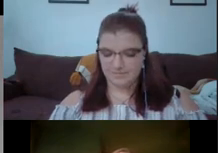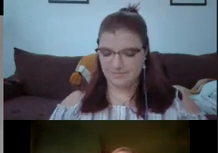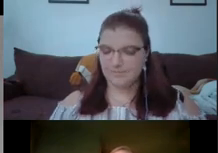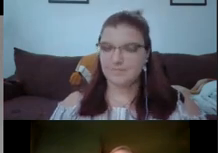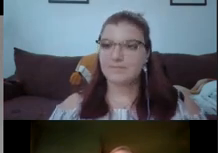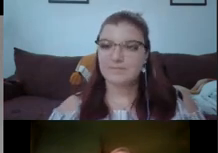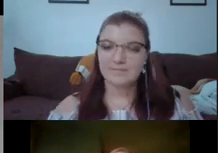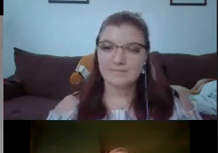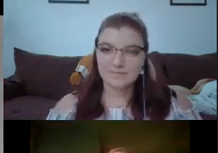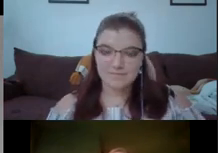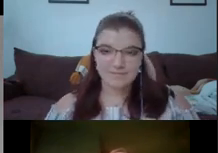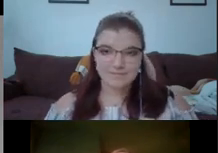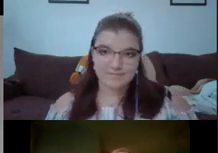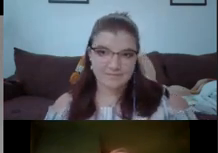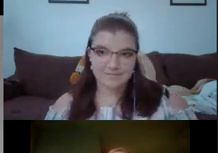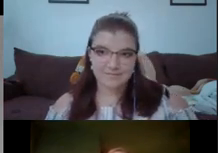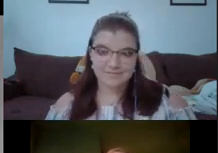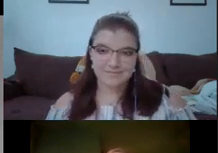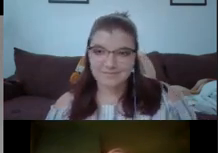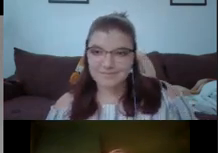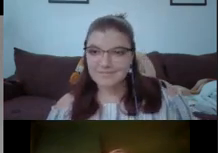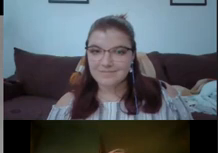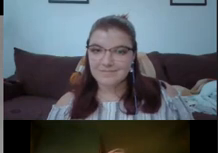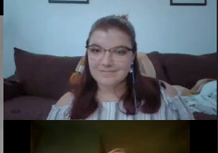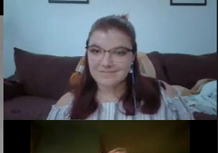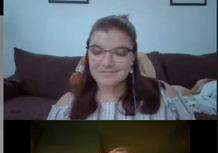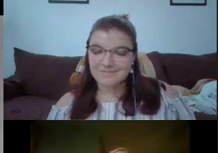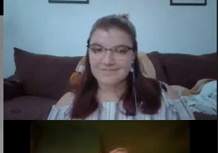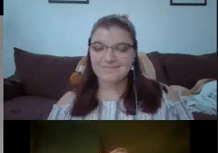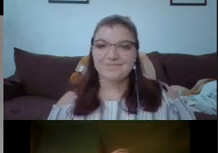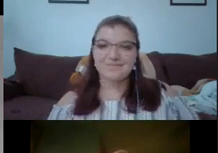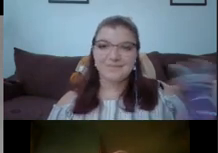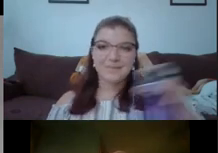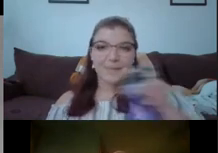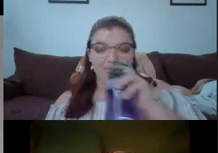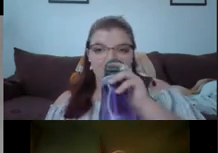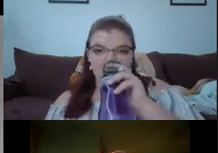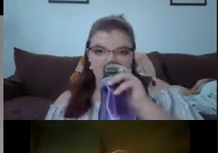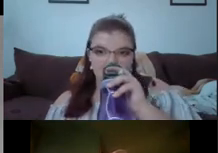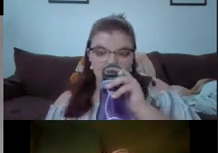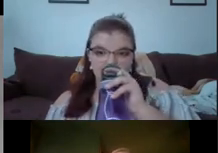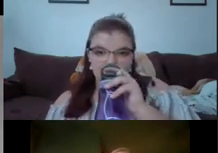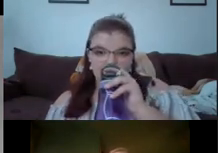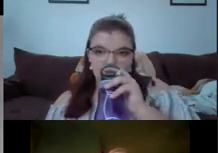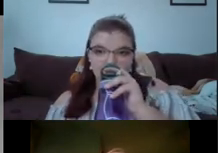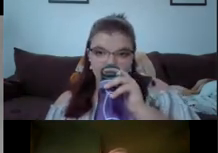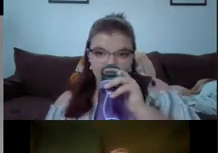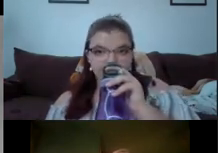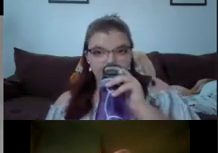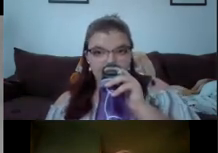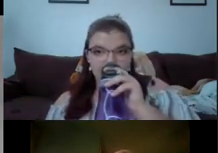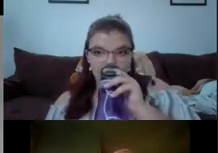of all recognition. For a variety of reasons, part of it triggered by the Vietnam War,